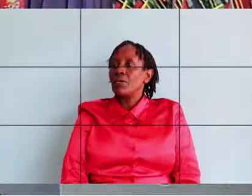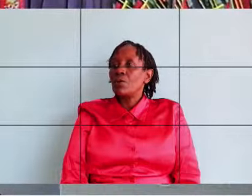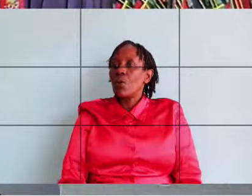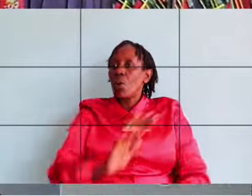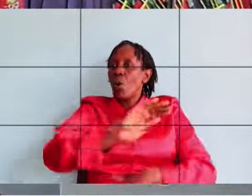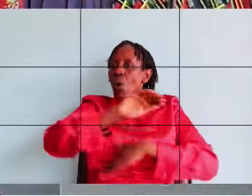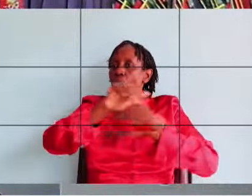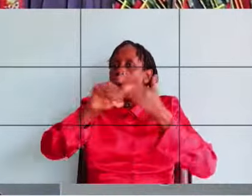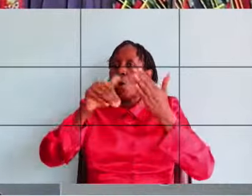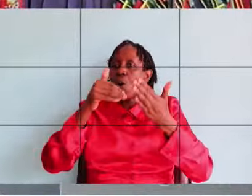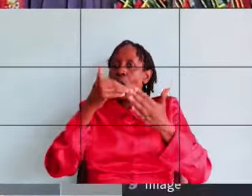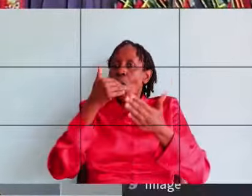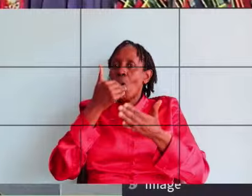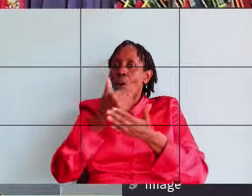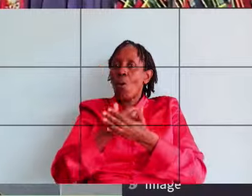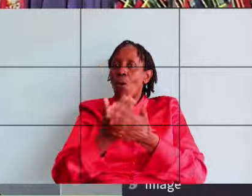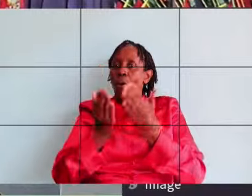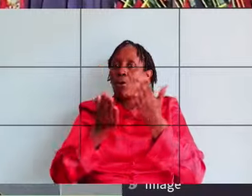be serving in this